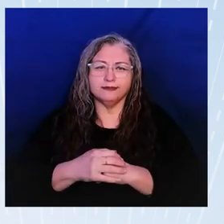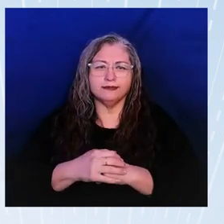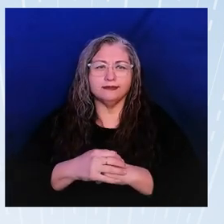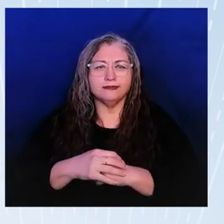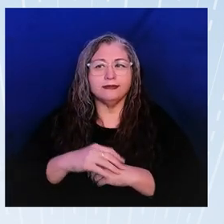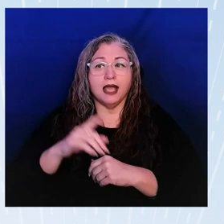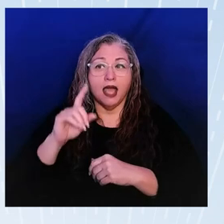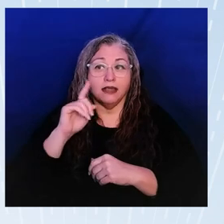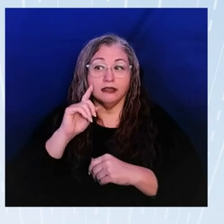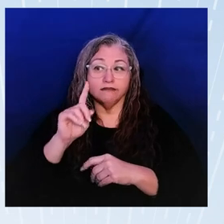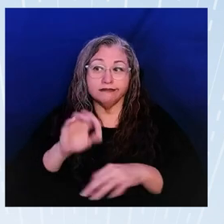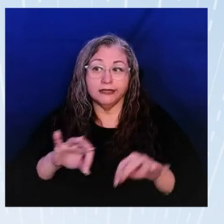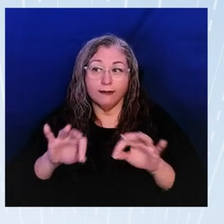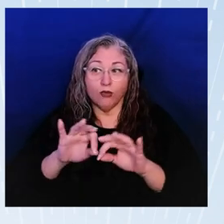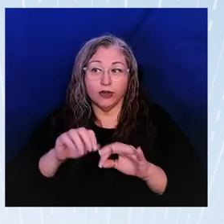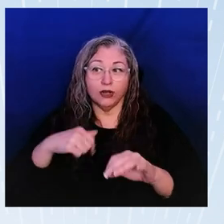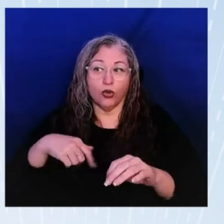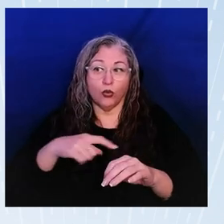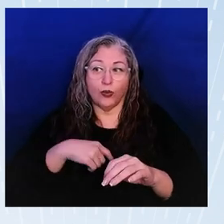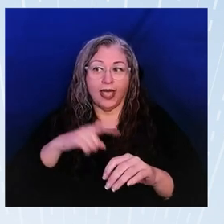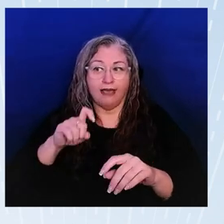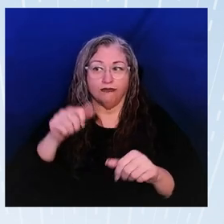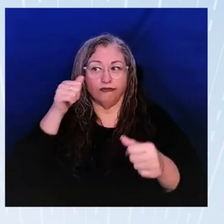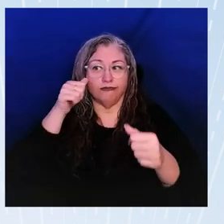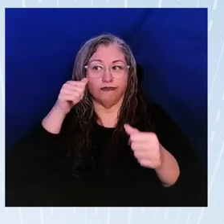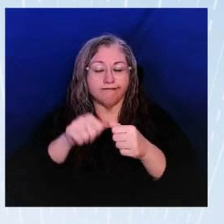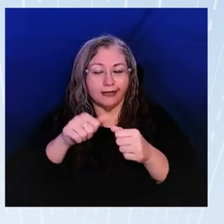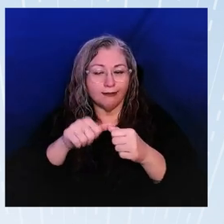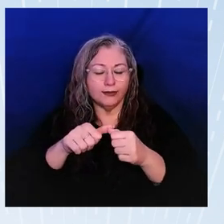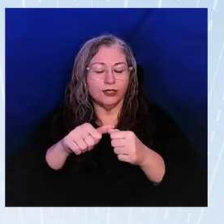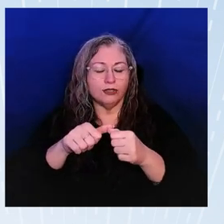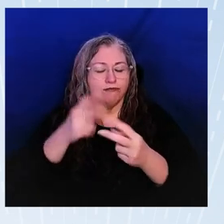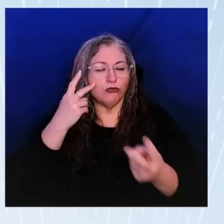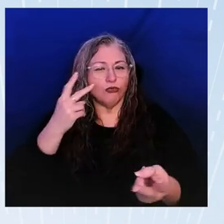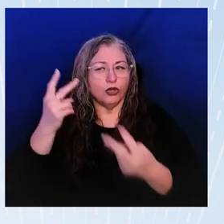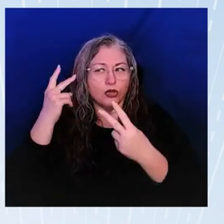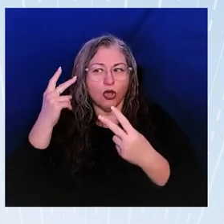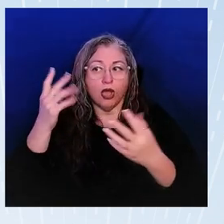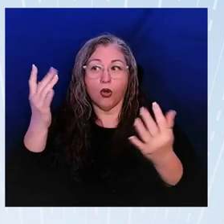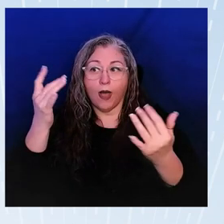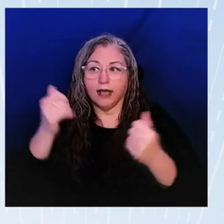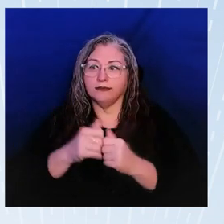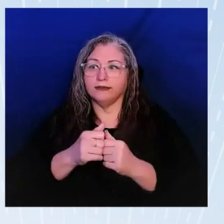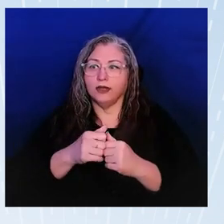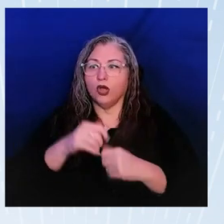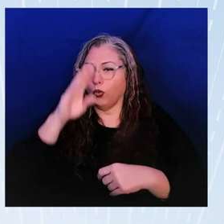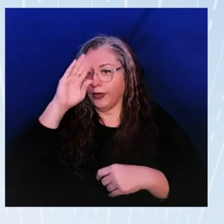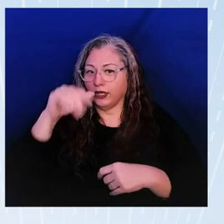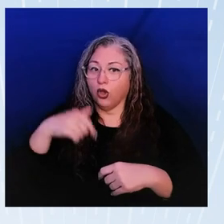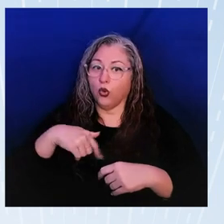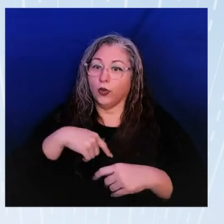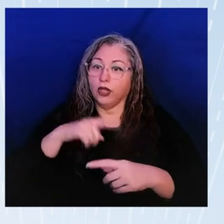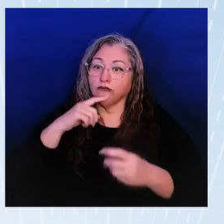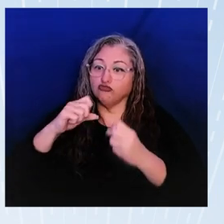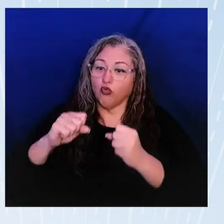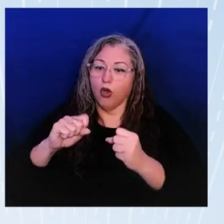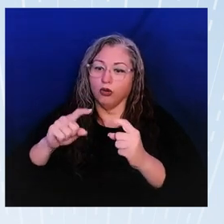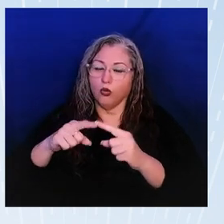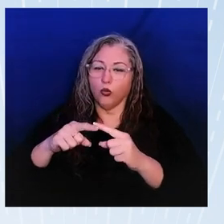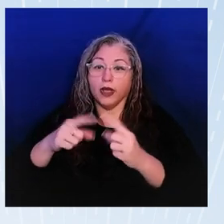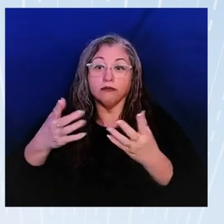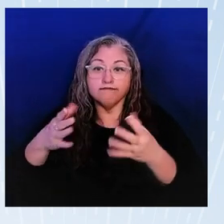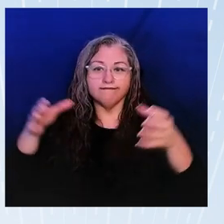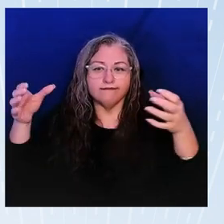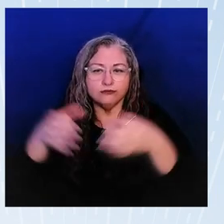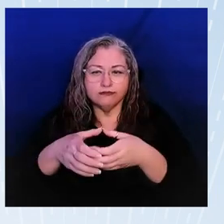really important for us to remember and recall, because we know we are stronger when we come together.